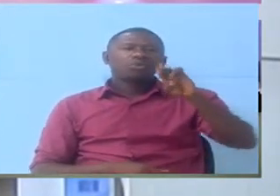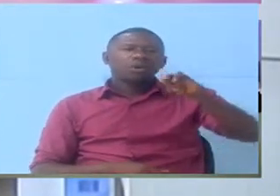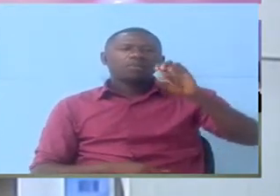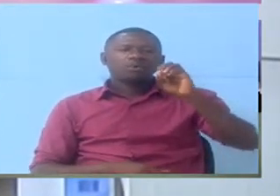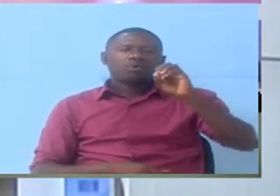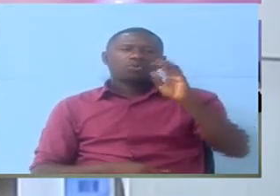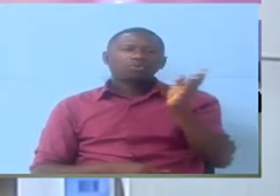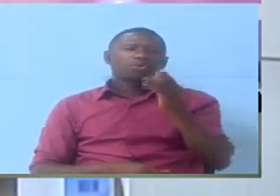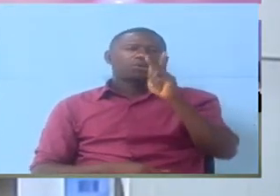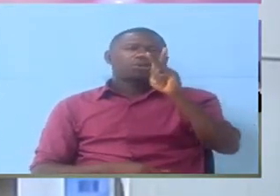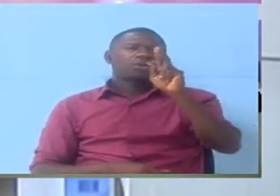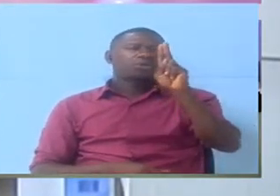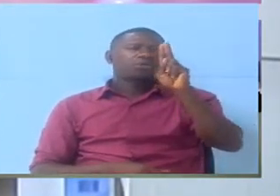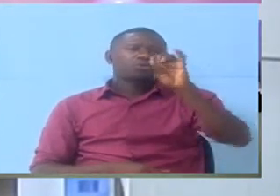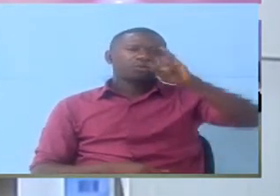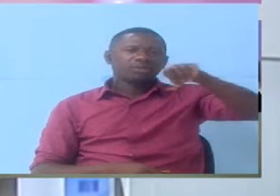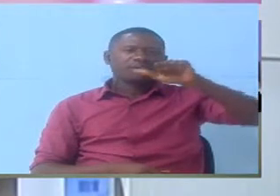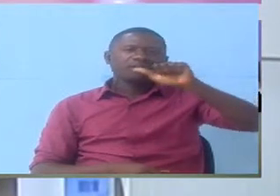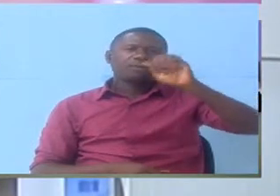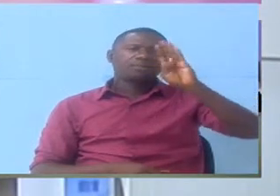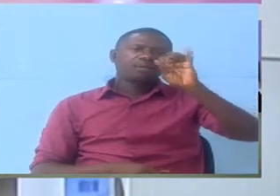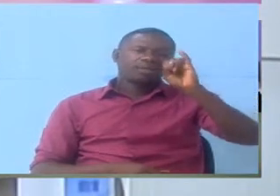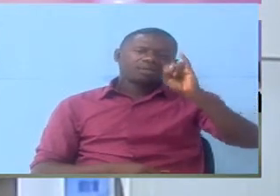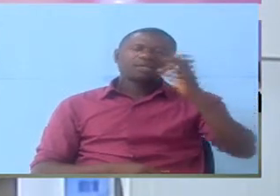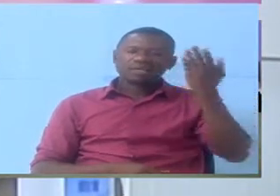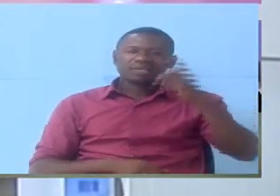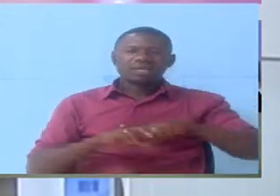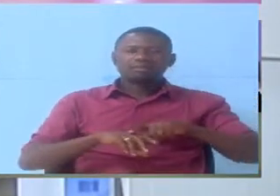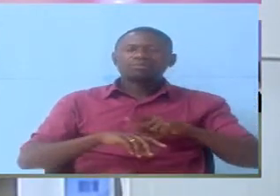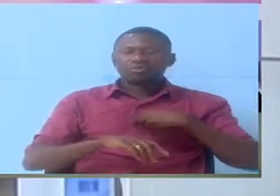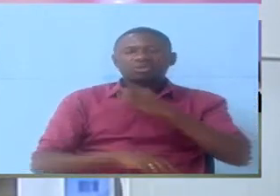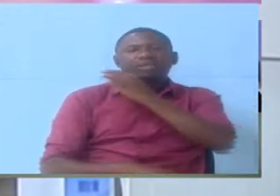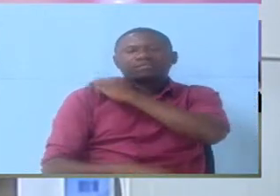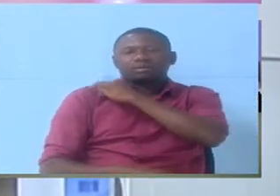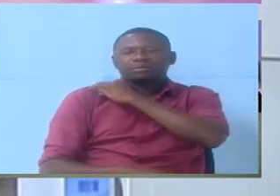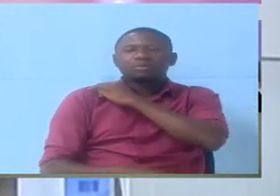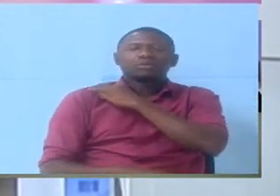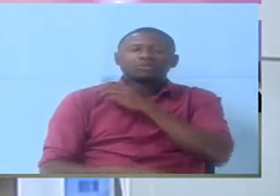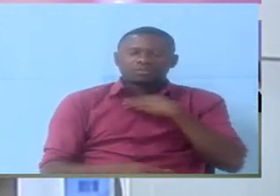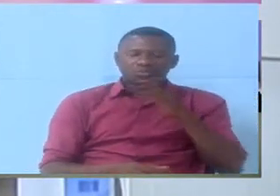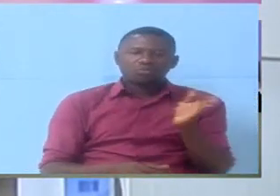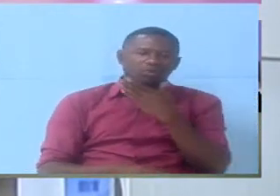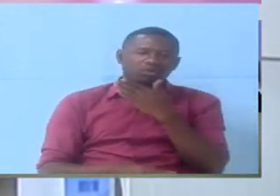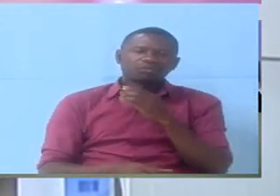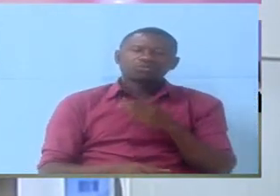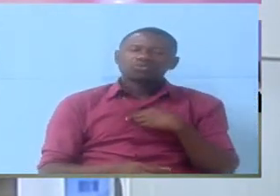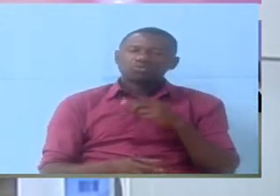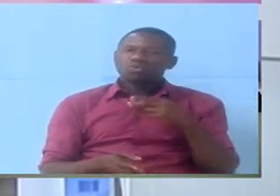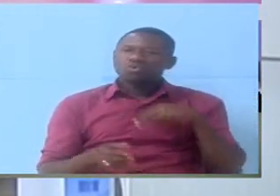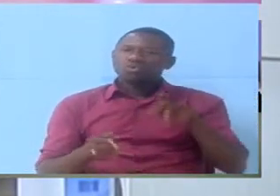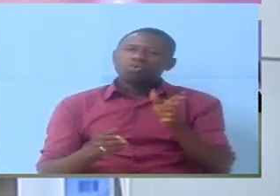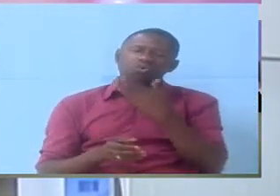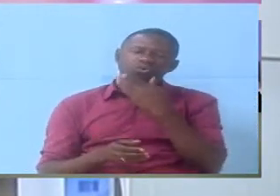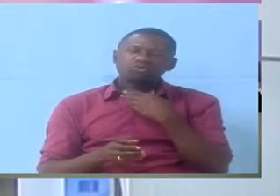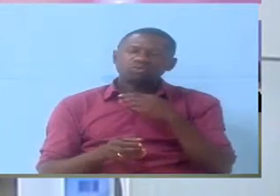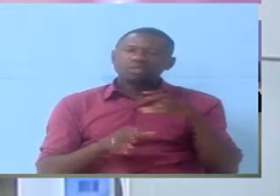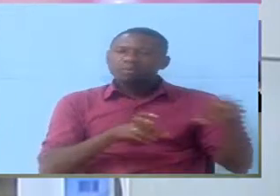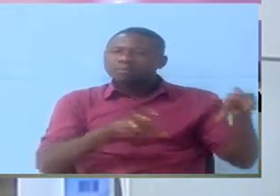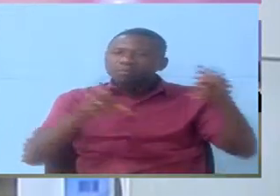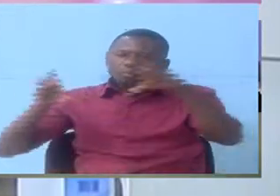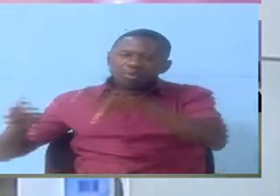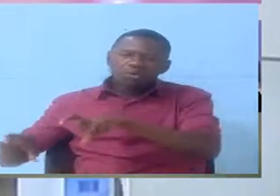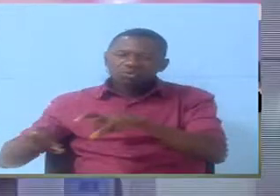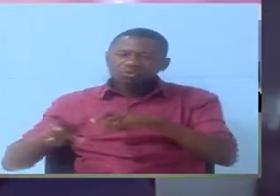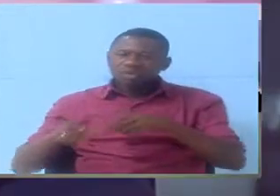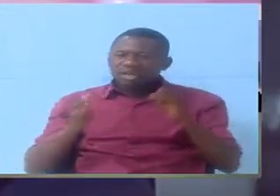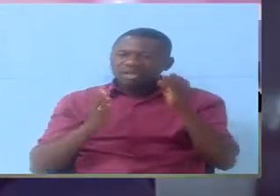kafarkaye. He was then an inspector. Utumo inspector le muati. He was the one assigned to go to the port. Ye nyundu kuo diatele la praita wa photo. To go and